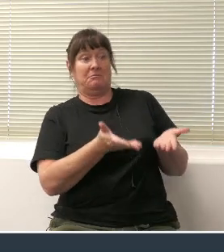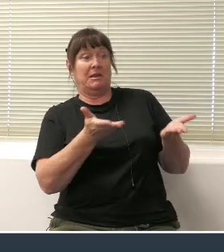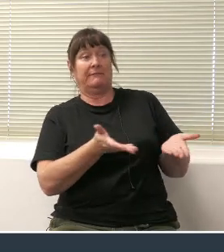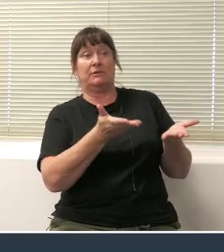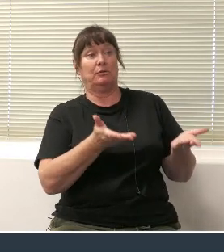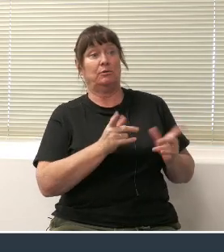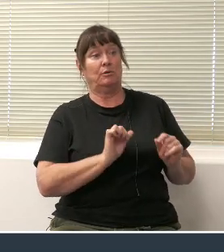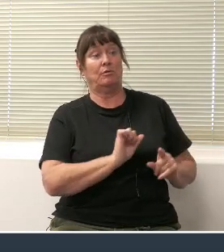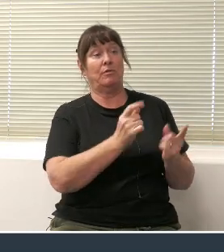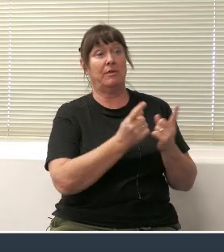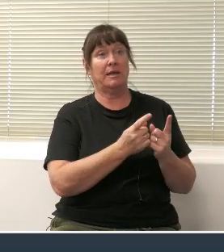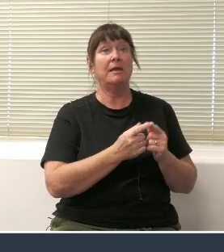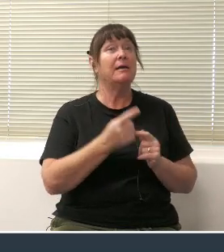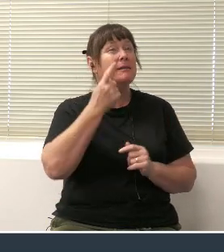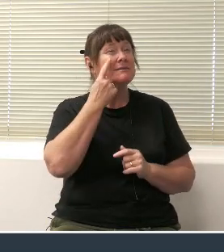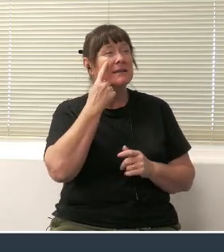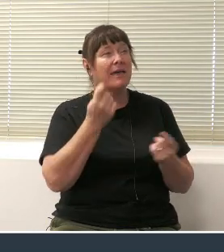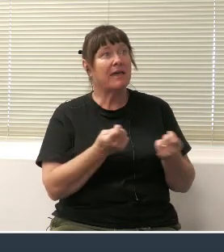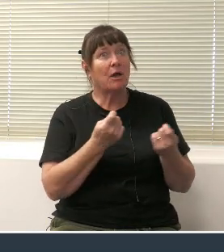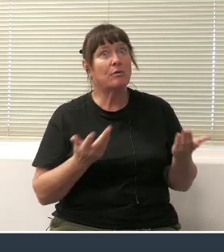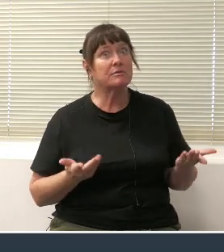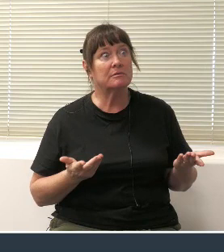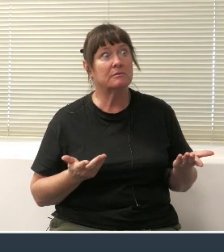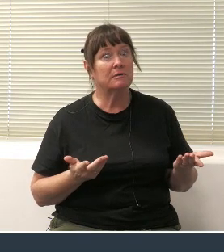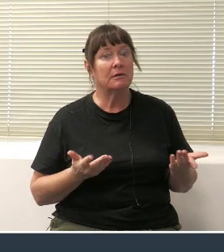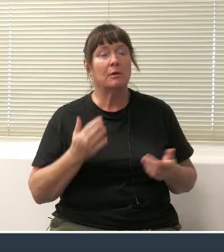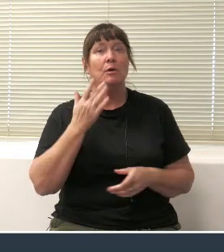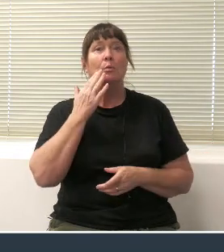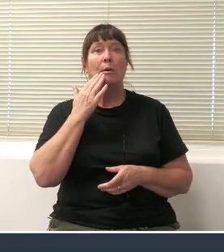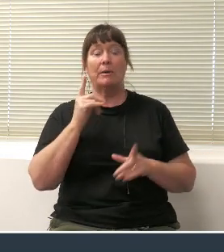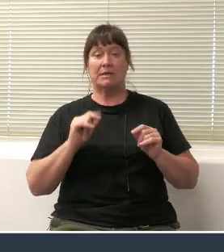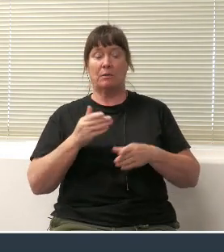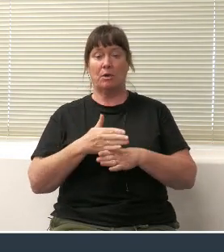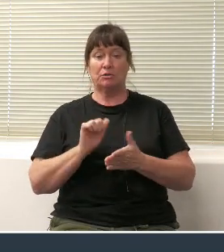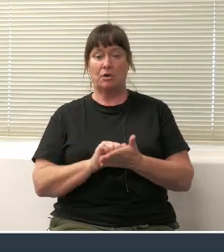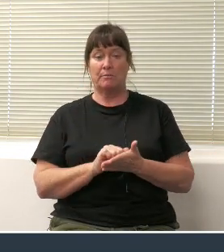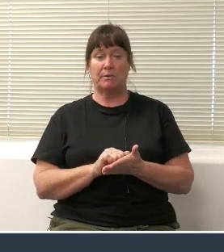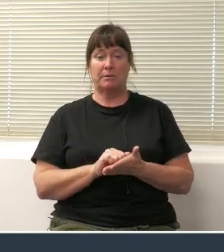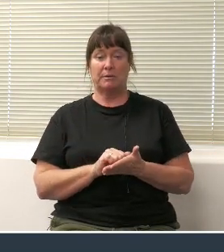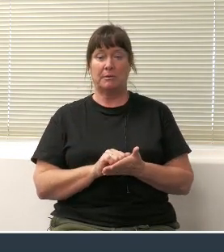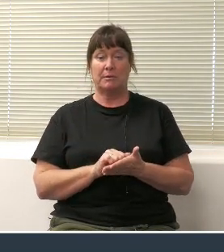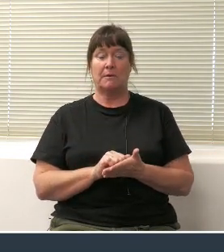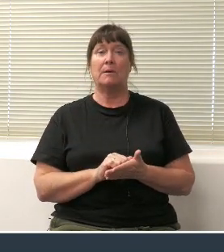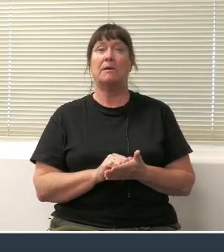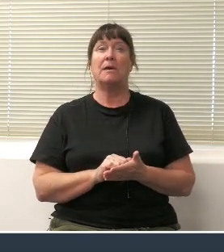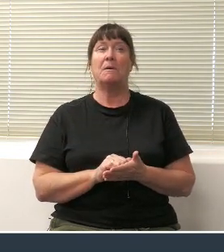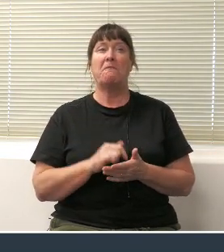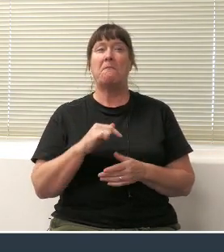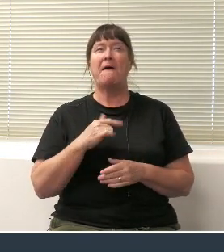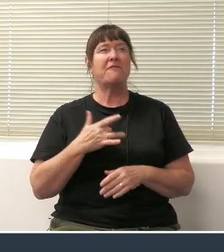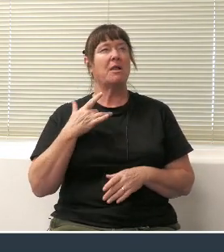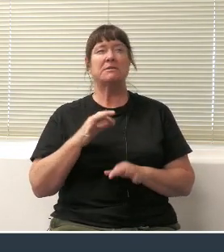their thing. And let's see how that goes. When we did our workshops, for me, we didn't get